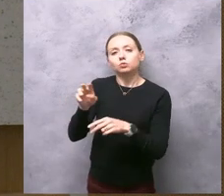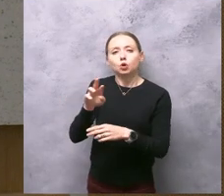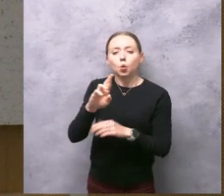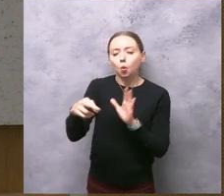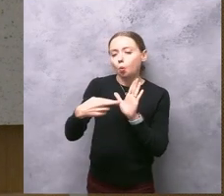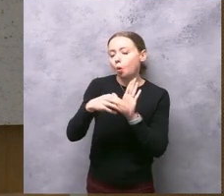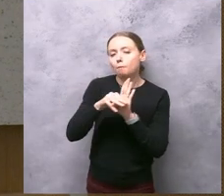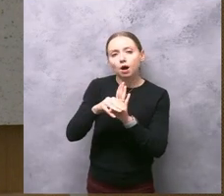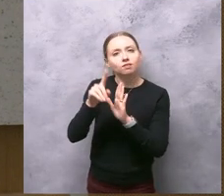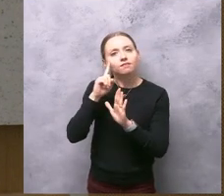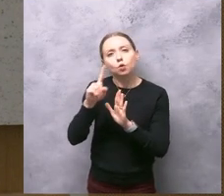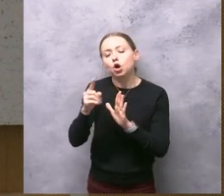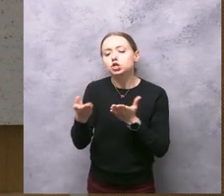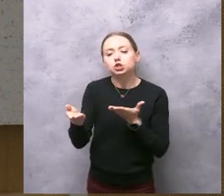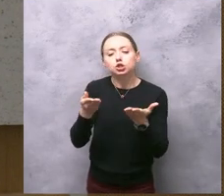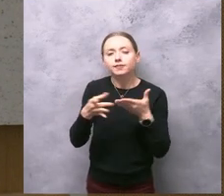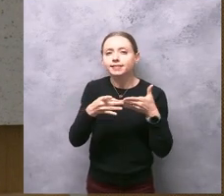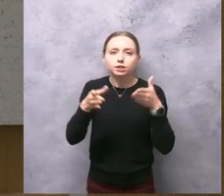servant leadership.